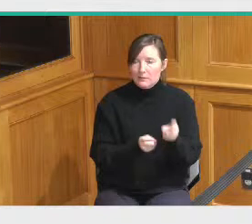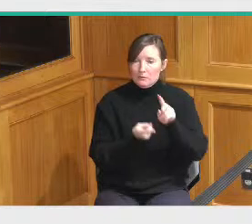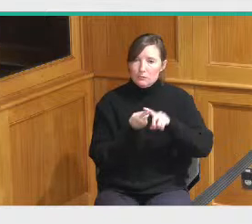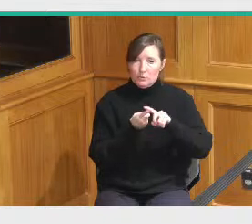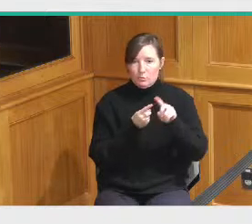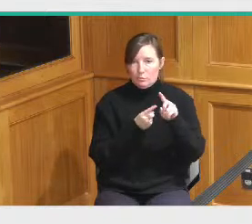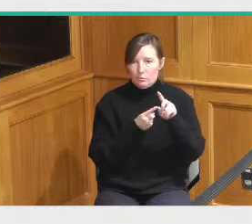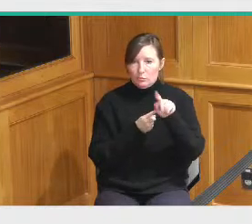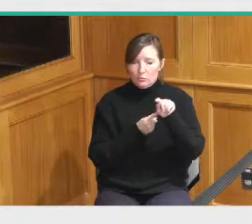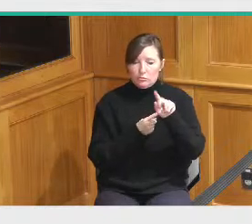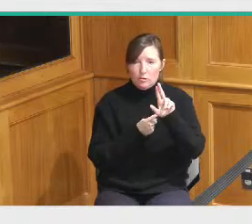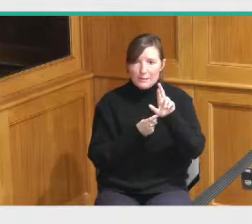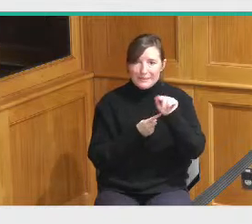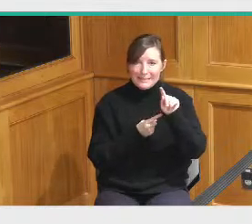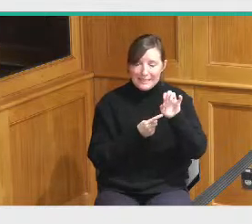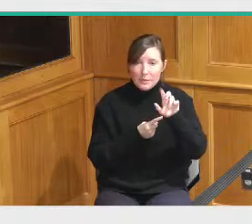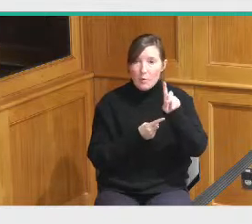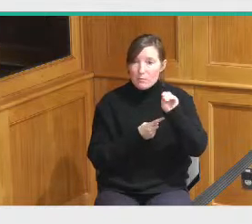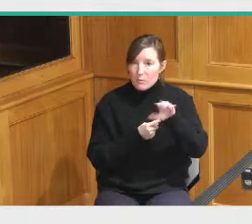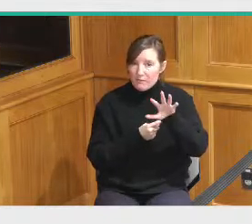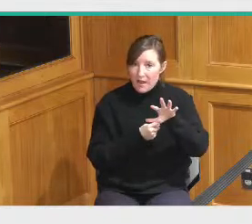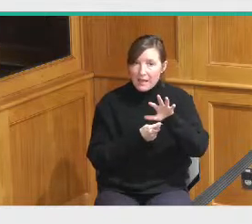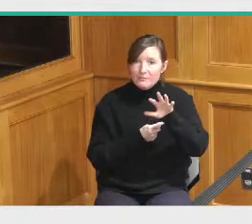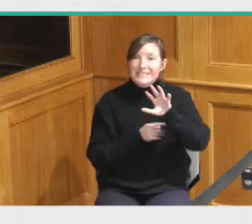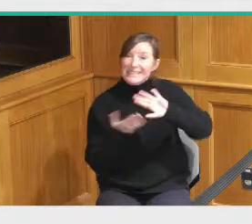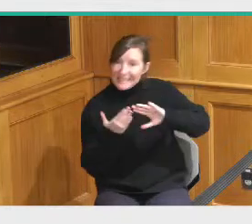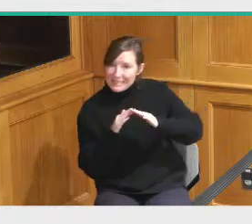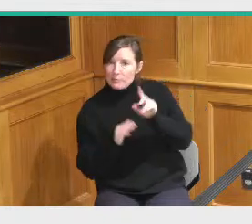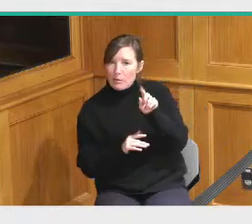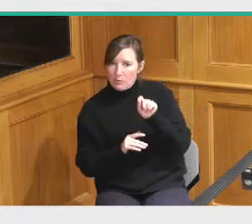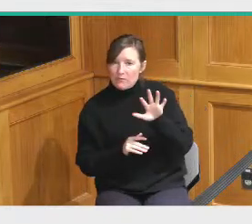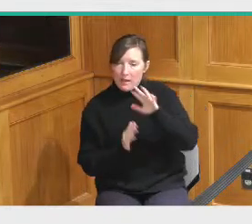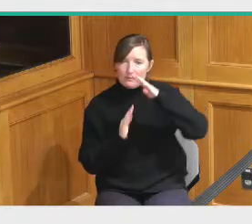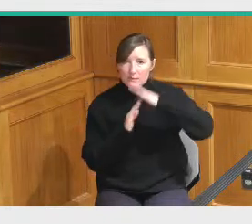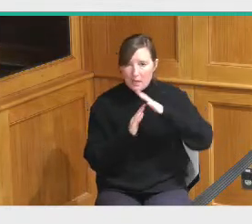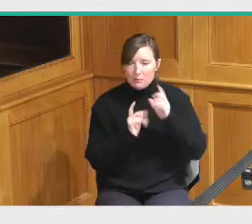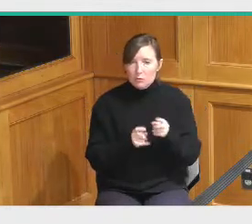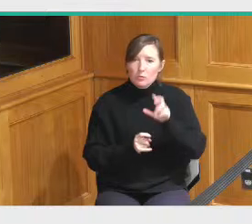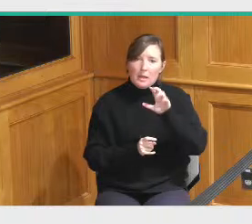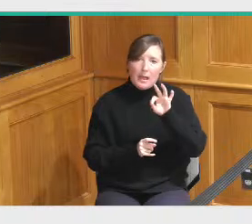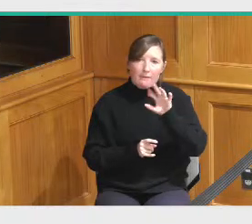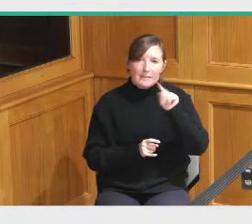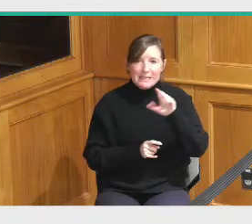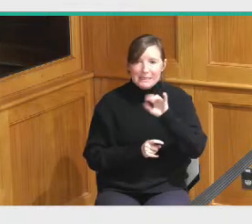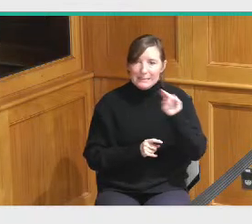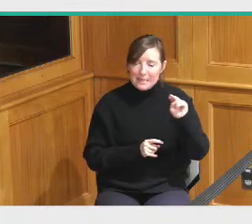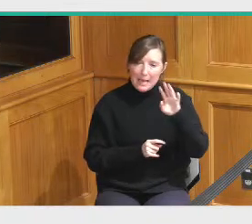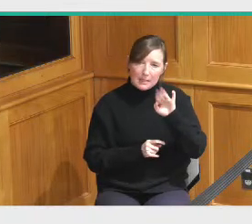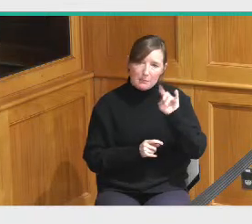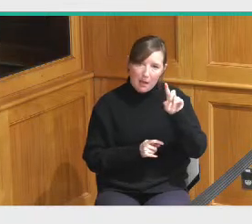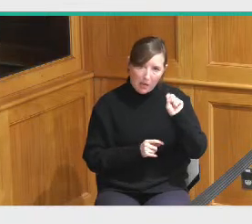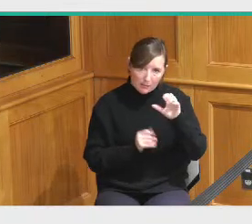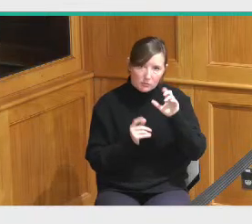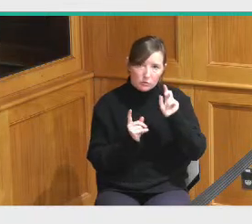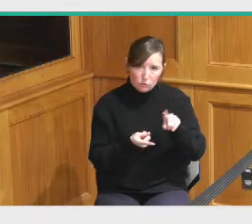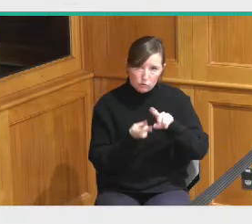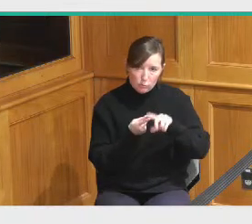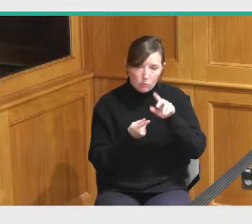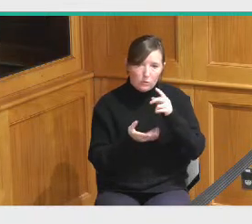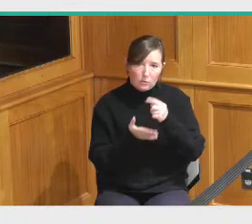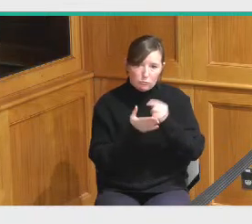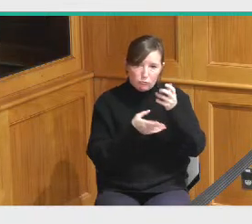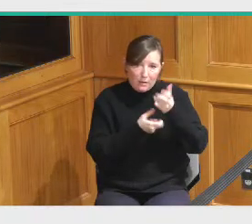city's 1.5% TOT would go towards the FC Cincinnati bonds and then to the bond trustee for the project. And the